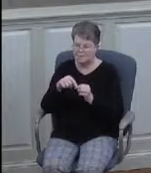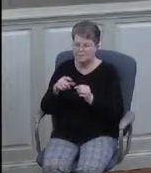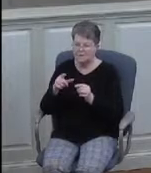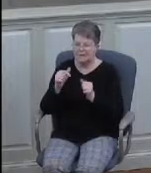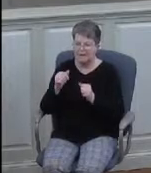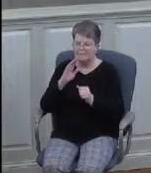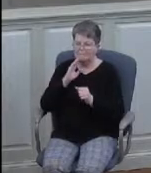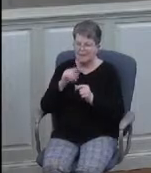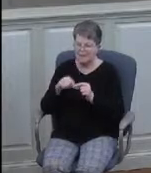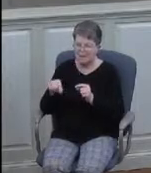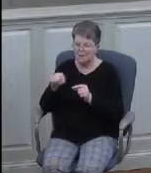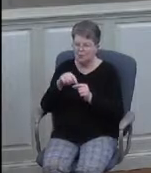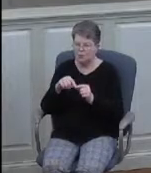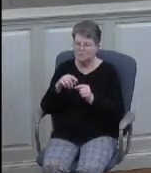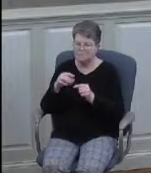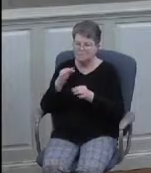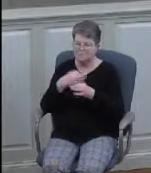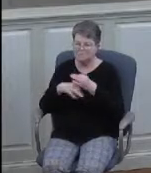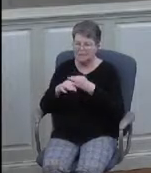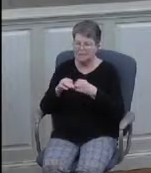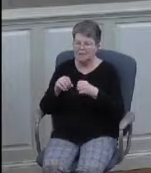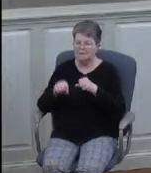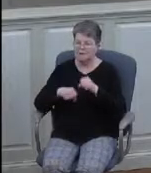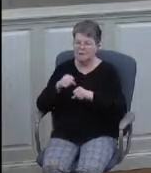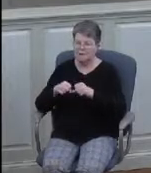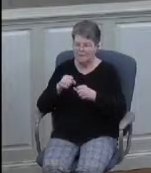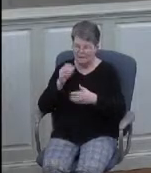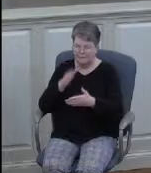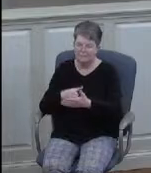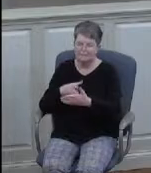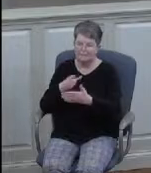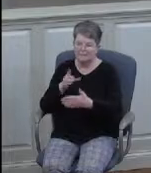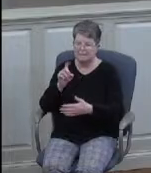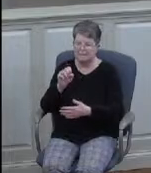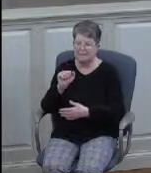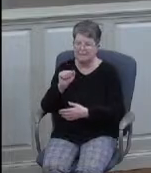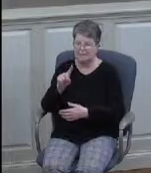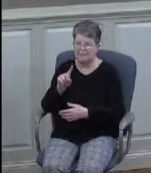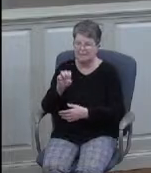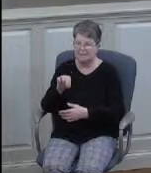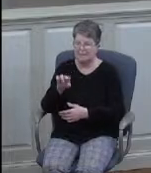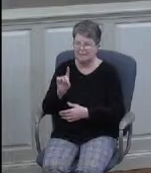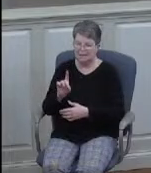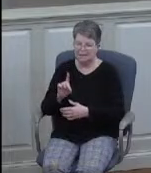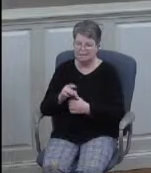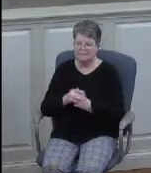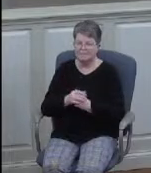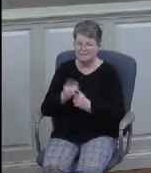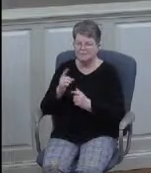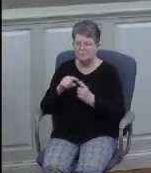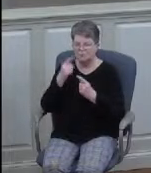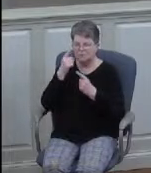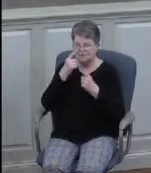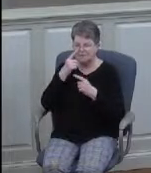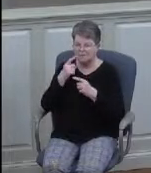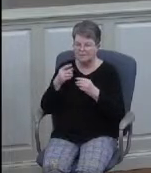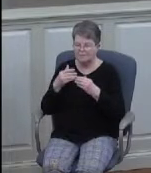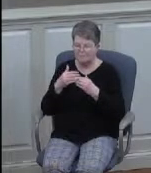loops instead of dead ends, and just something to consider as we go forward. And I think that